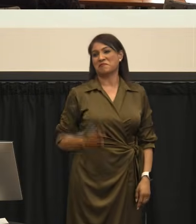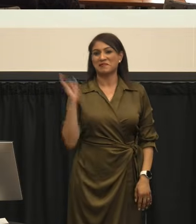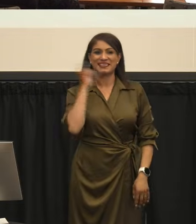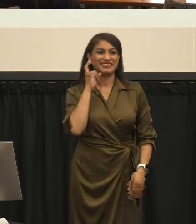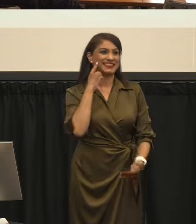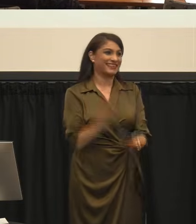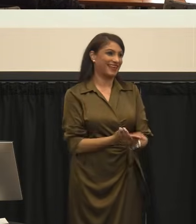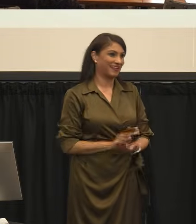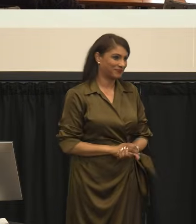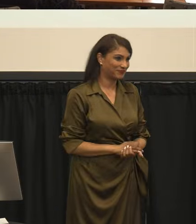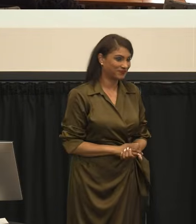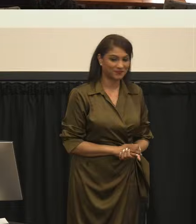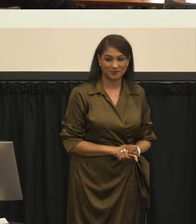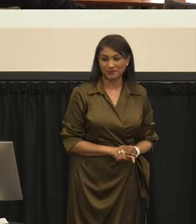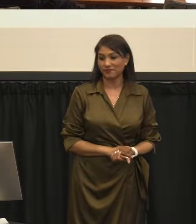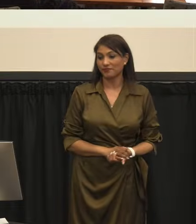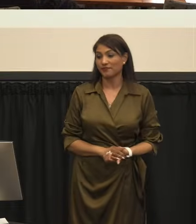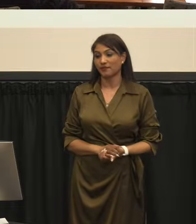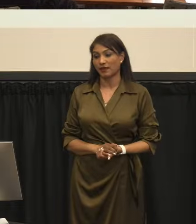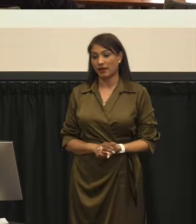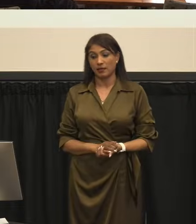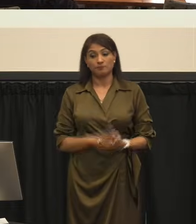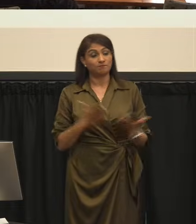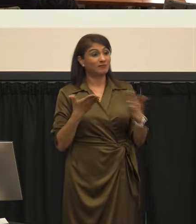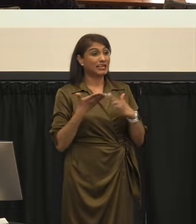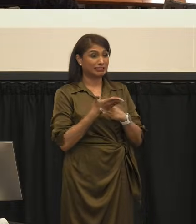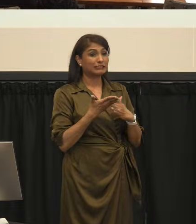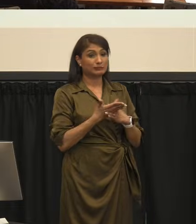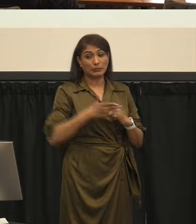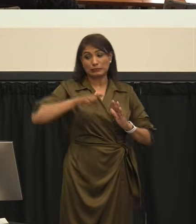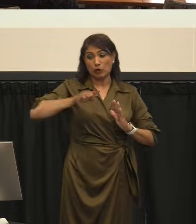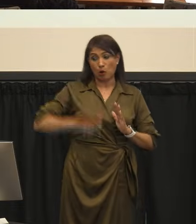so you can easily access what it is you are looking for.